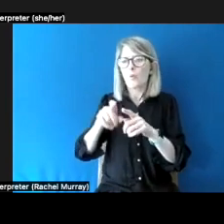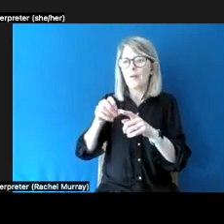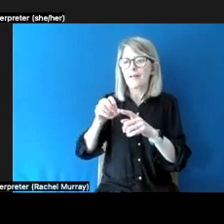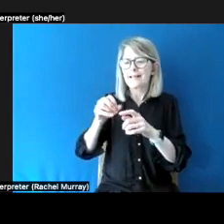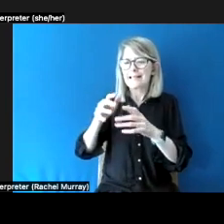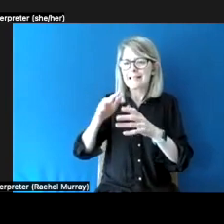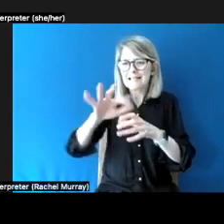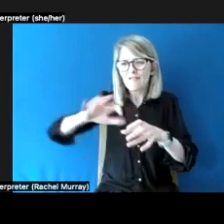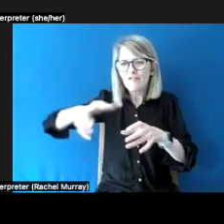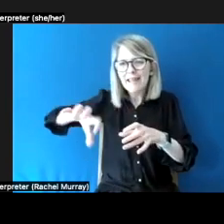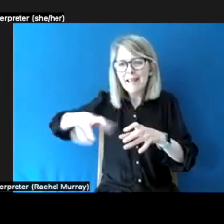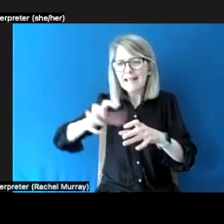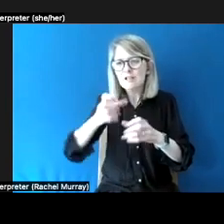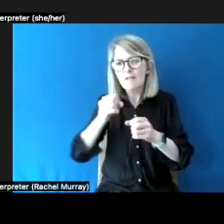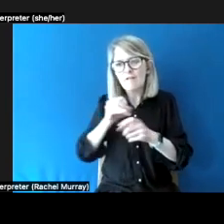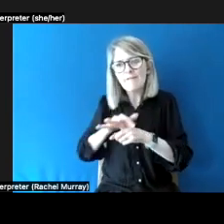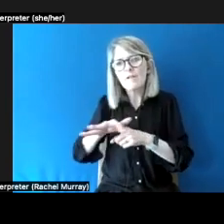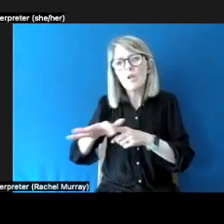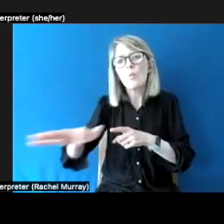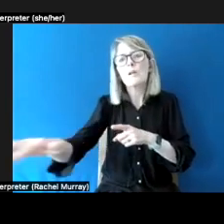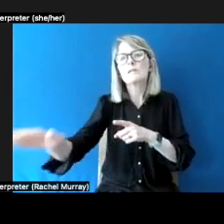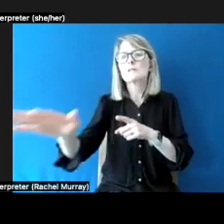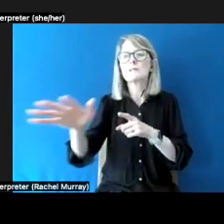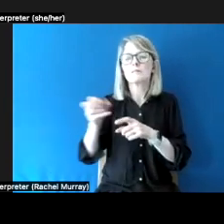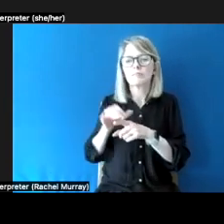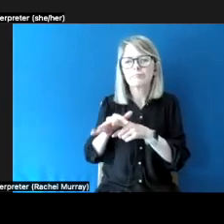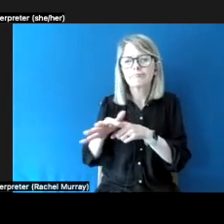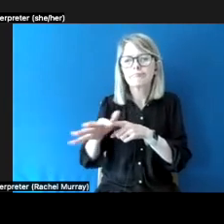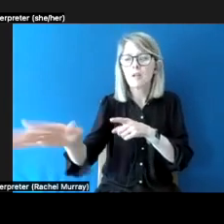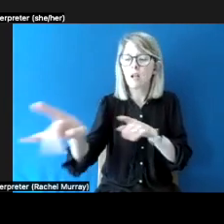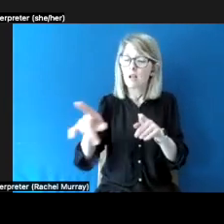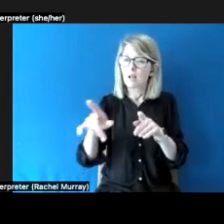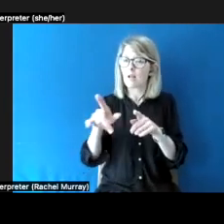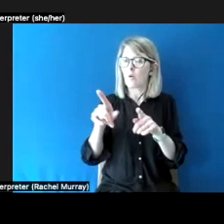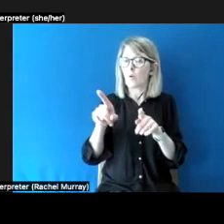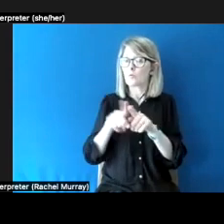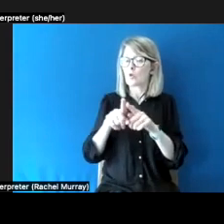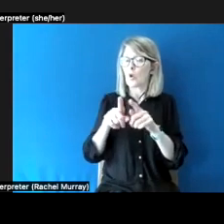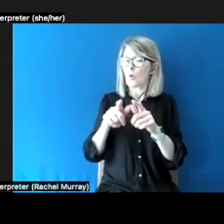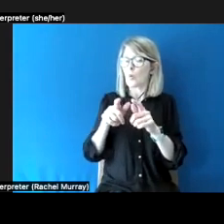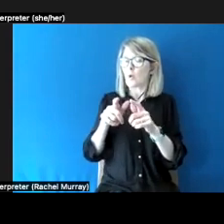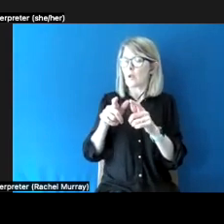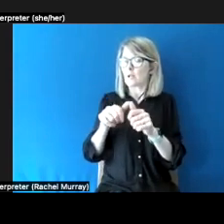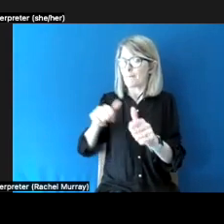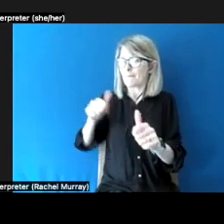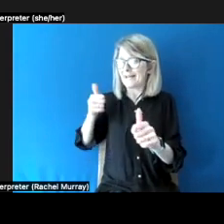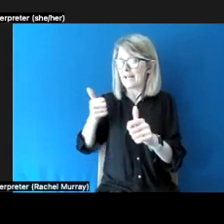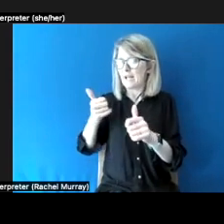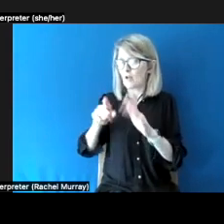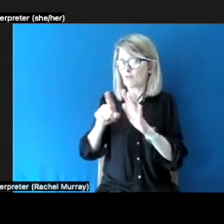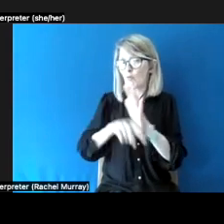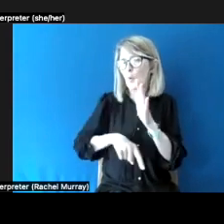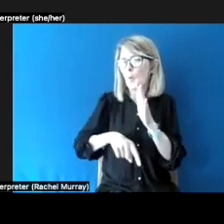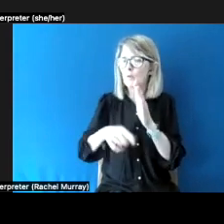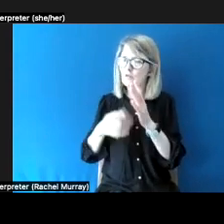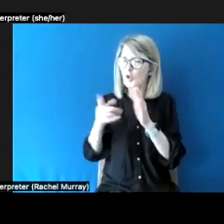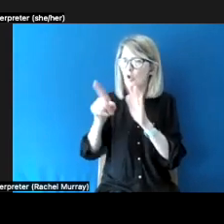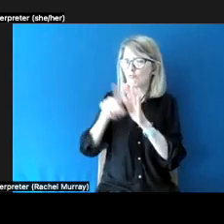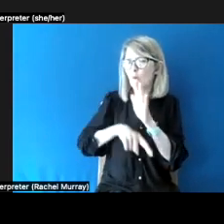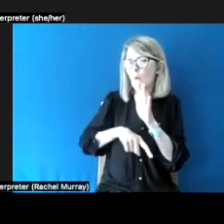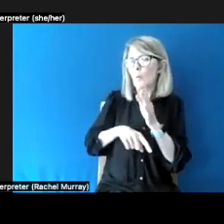influence, and finally a company rule. So you're ruling a particular space through a third